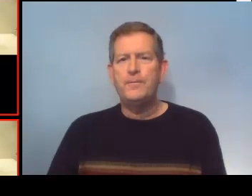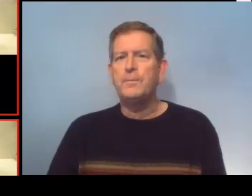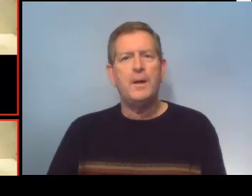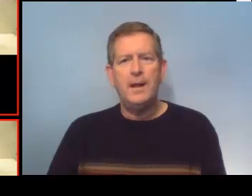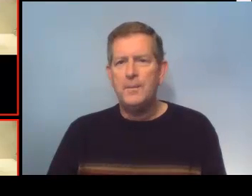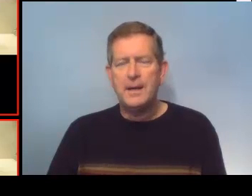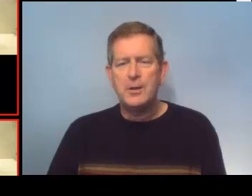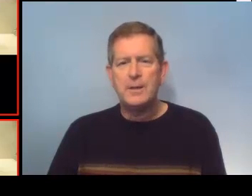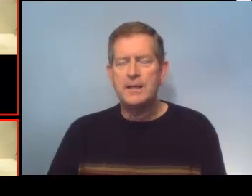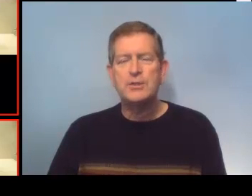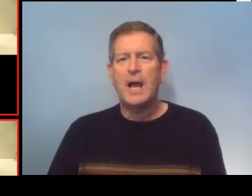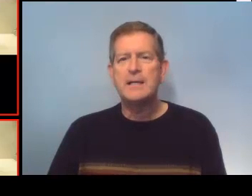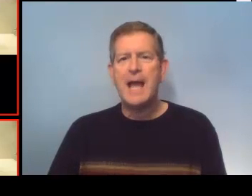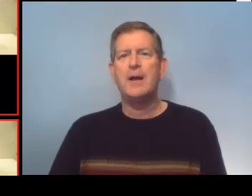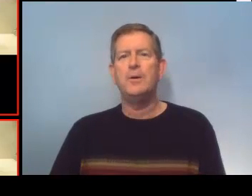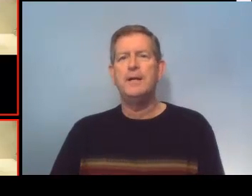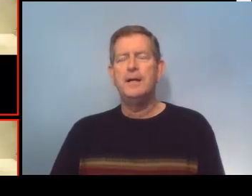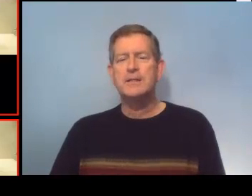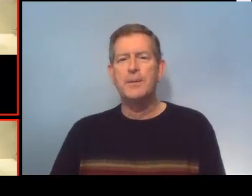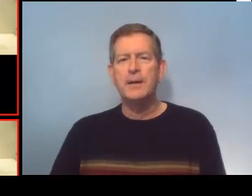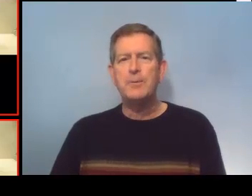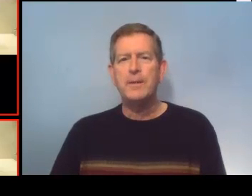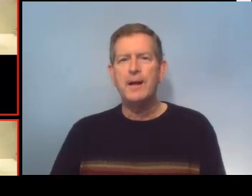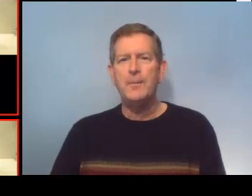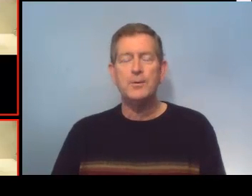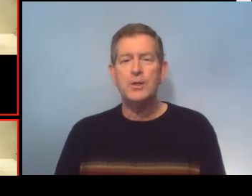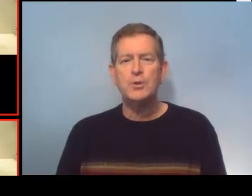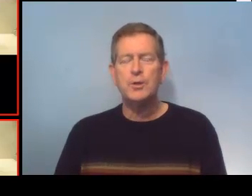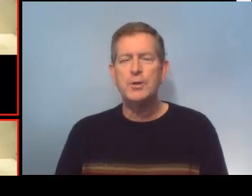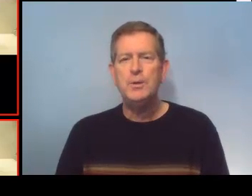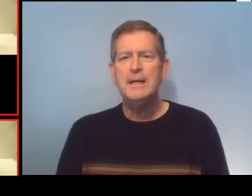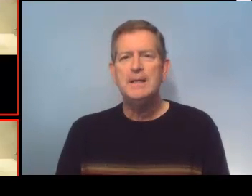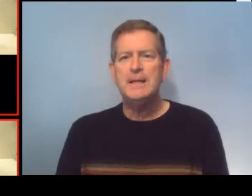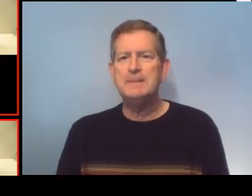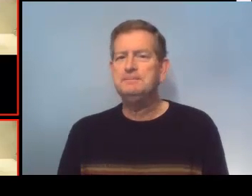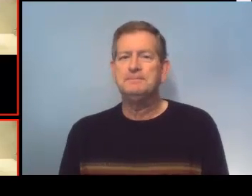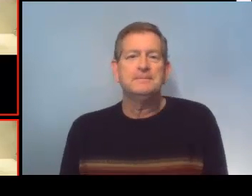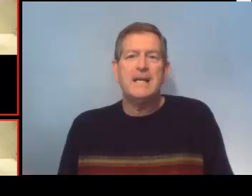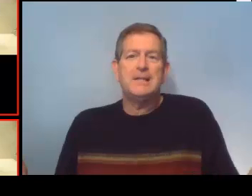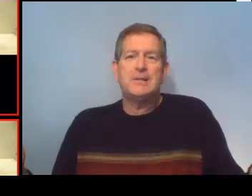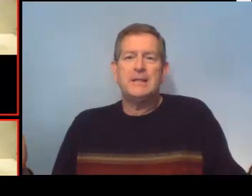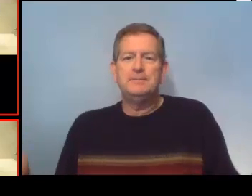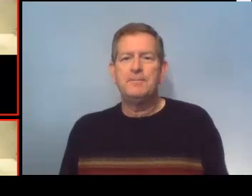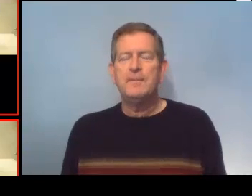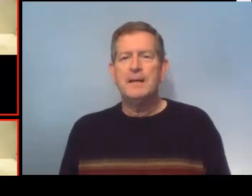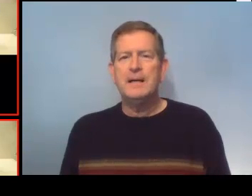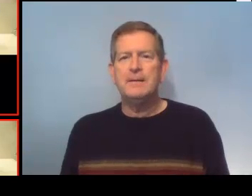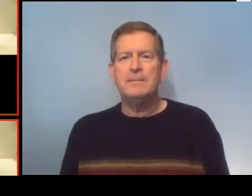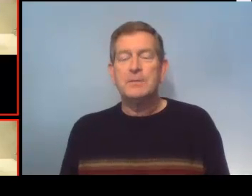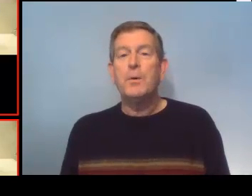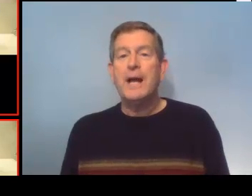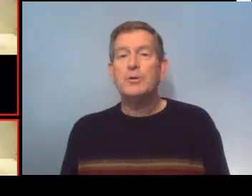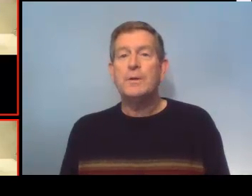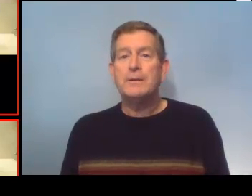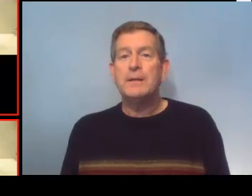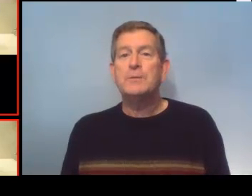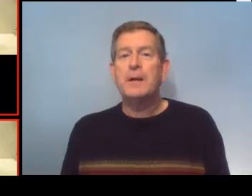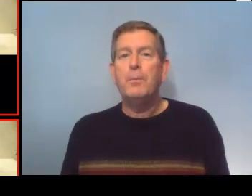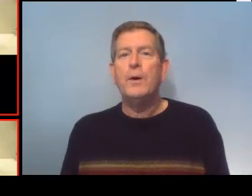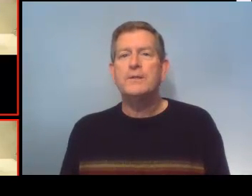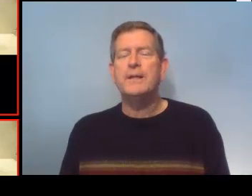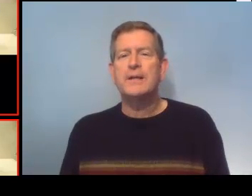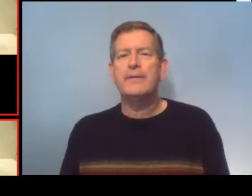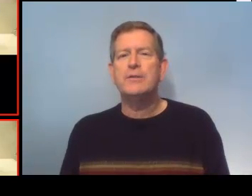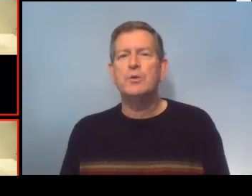with a football helmet, like you just got tackled and someone led with their helmet, which they shouldn't do. It's more natural to